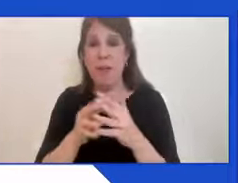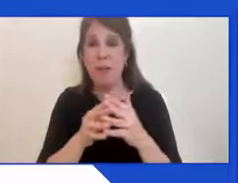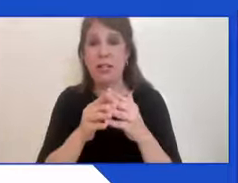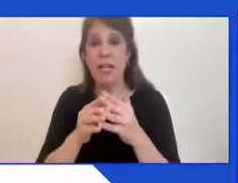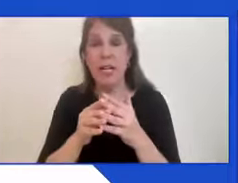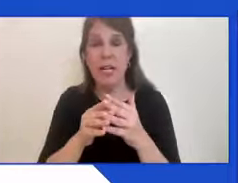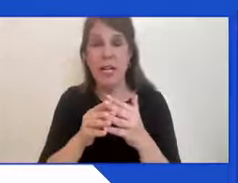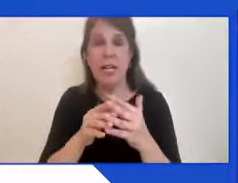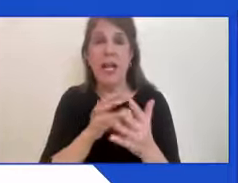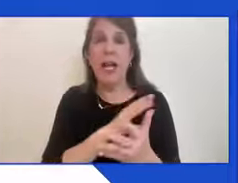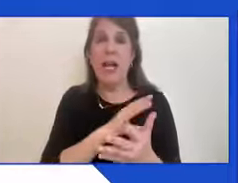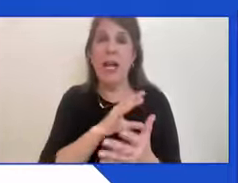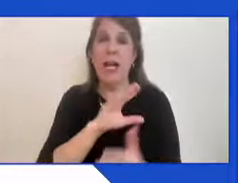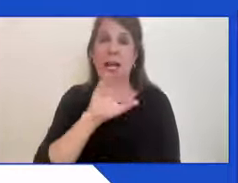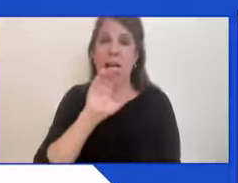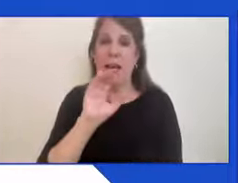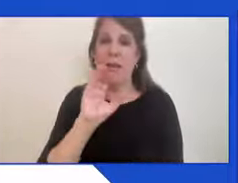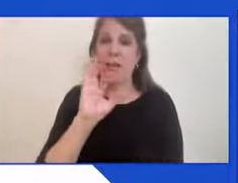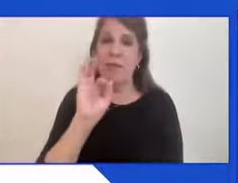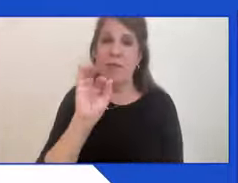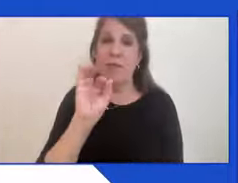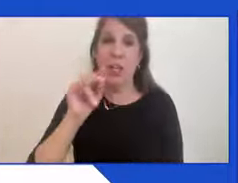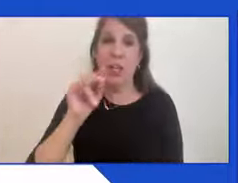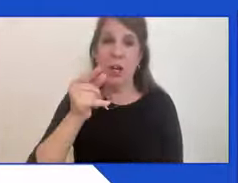Presidents, William Daroff.